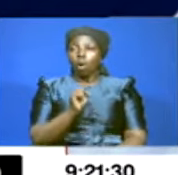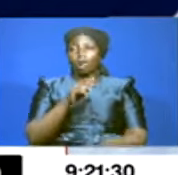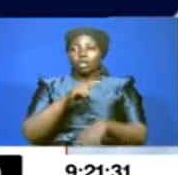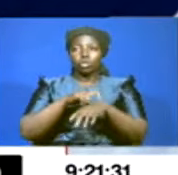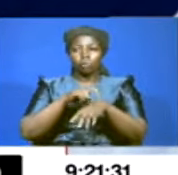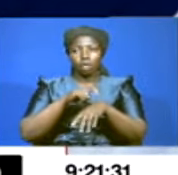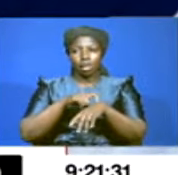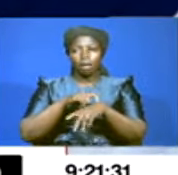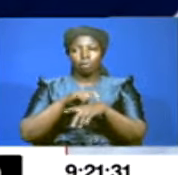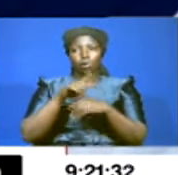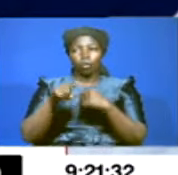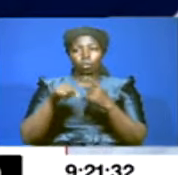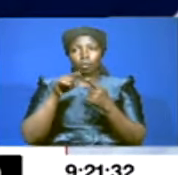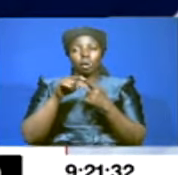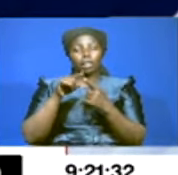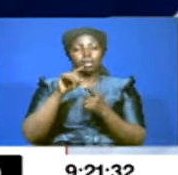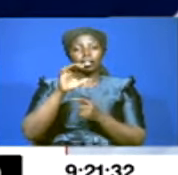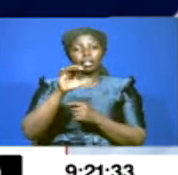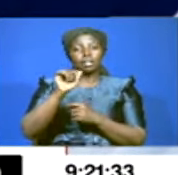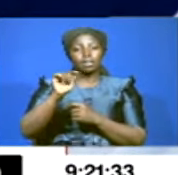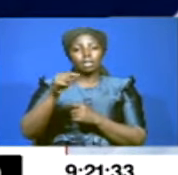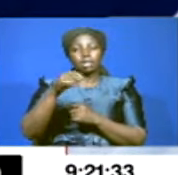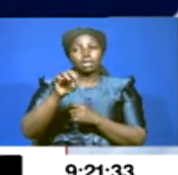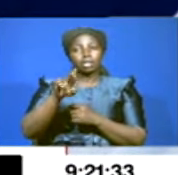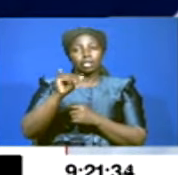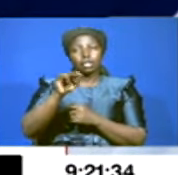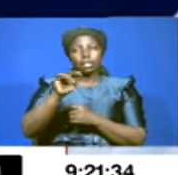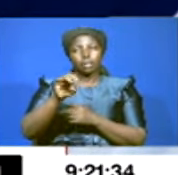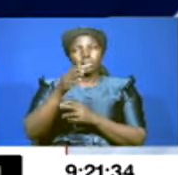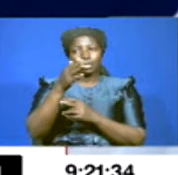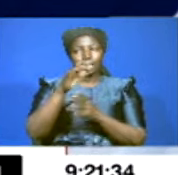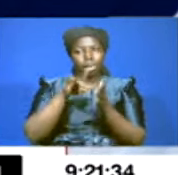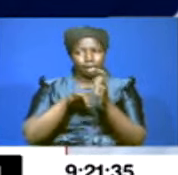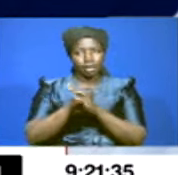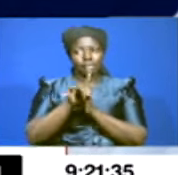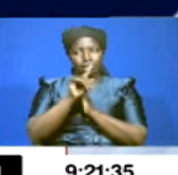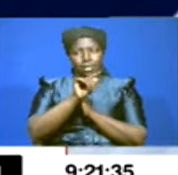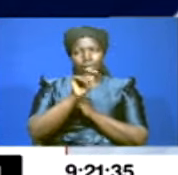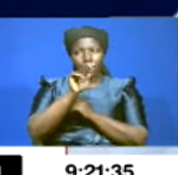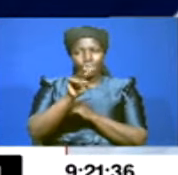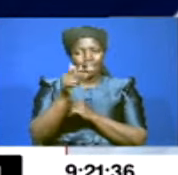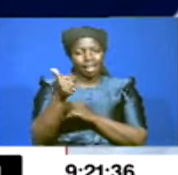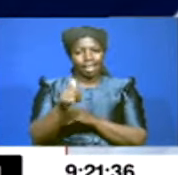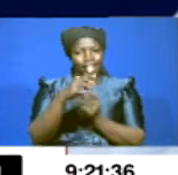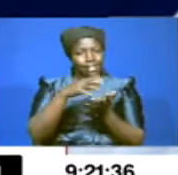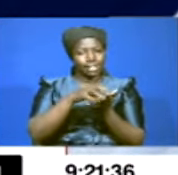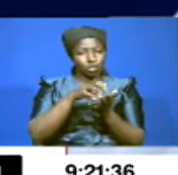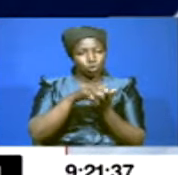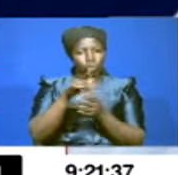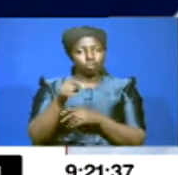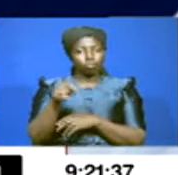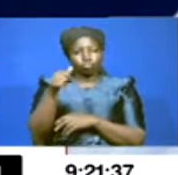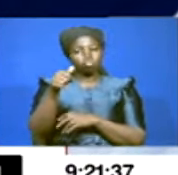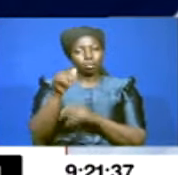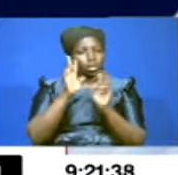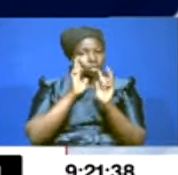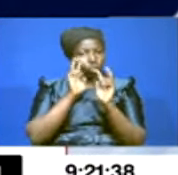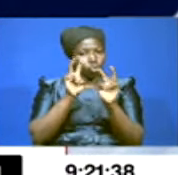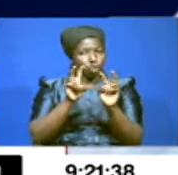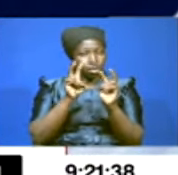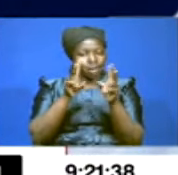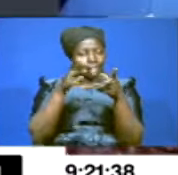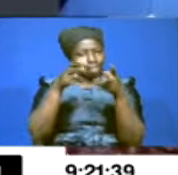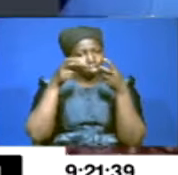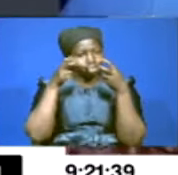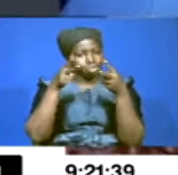time Catherine was on the screen. Whichever station she was, you'll turn that channel to listen to her.